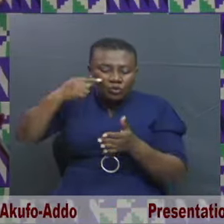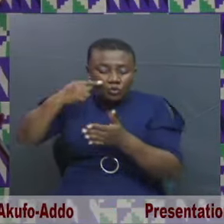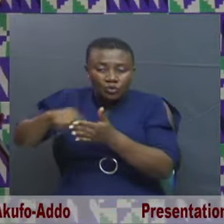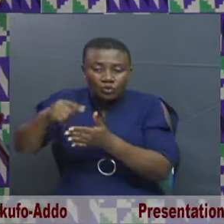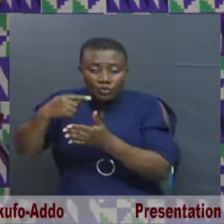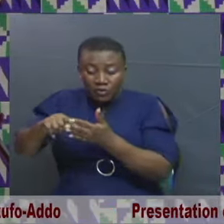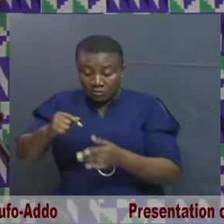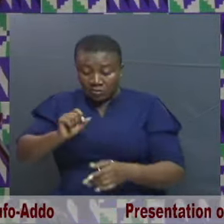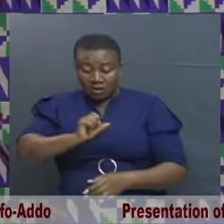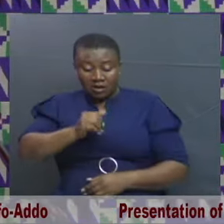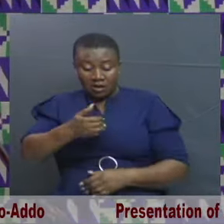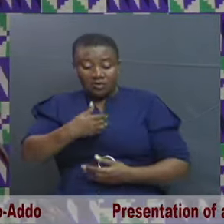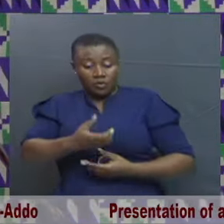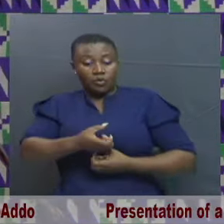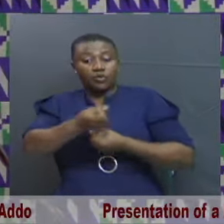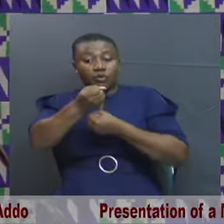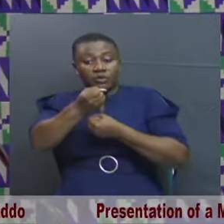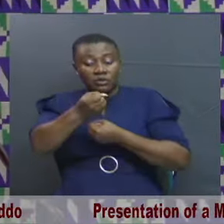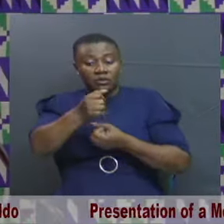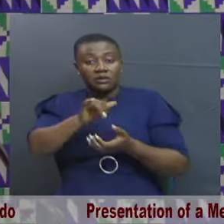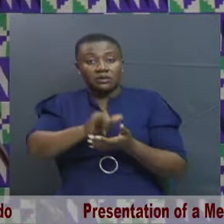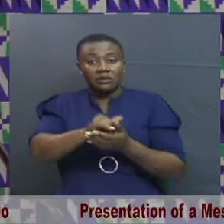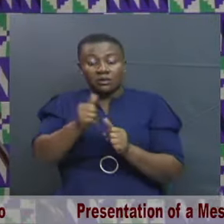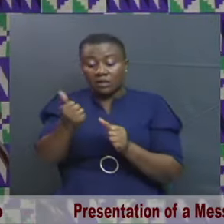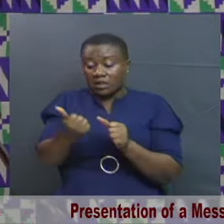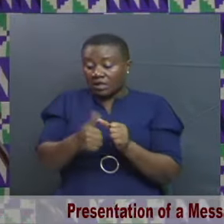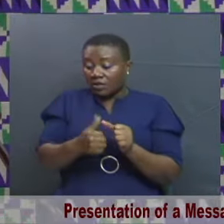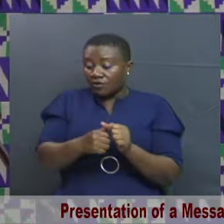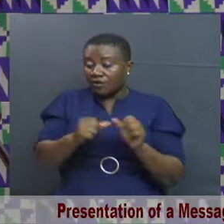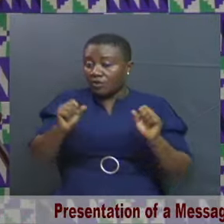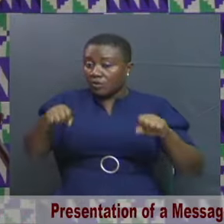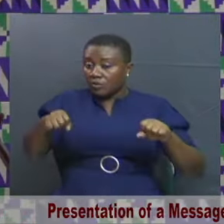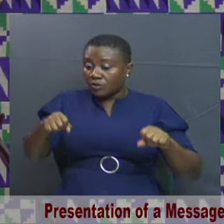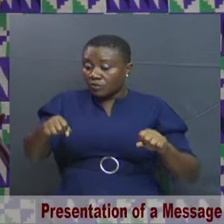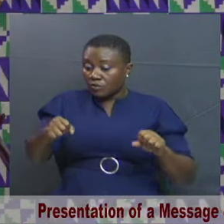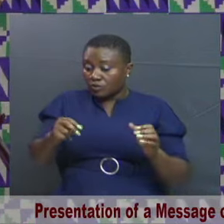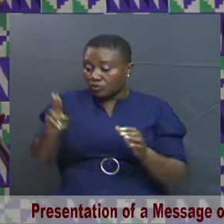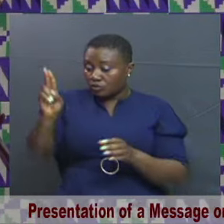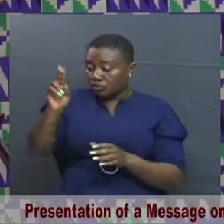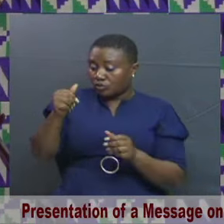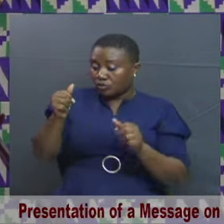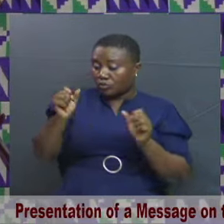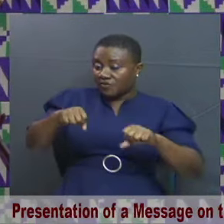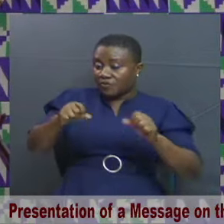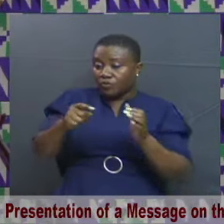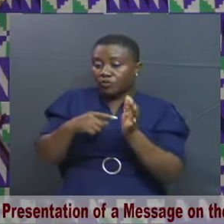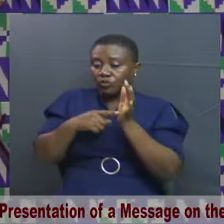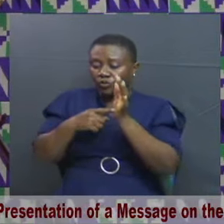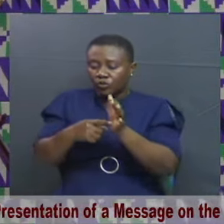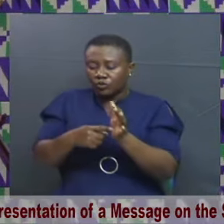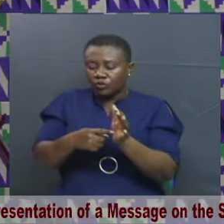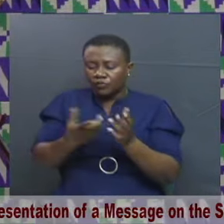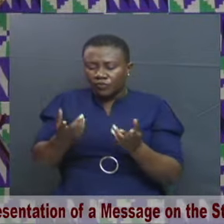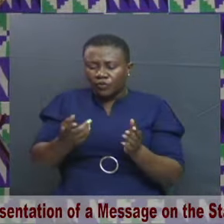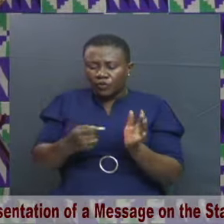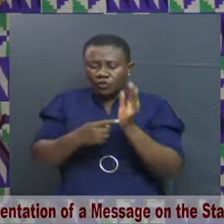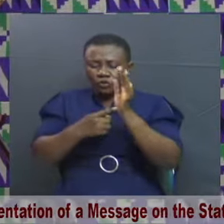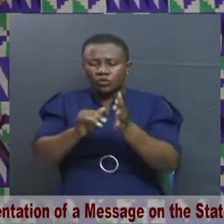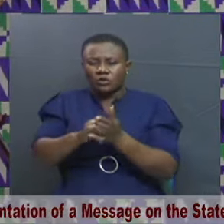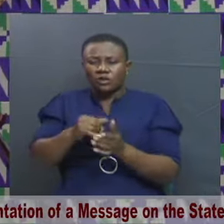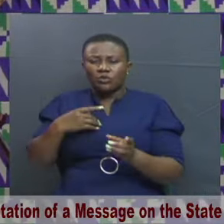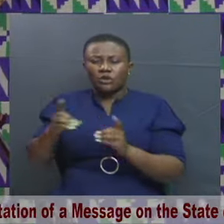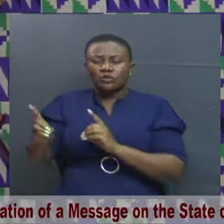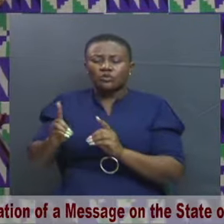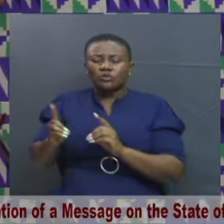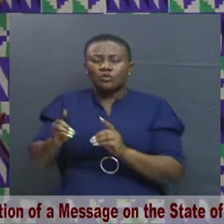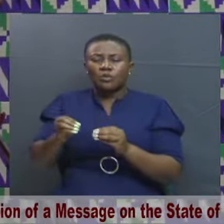I have the confidence to say that every performance indicator used shows we have done more in these seven